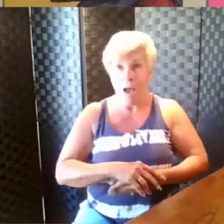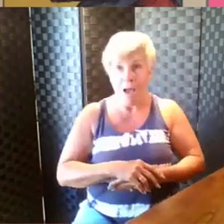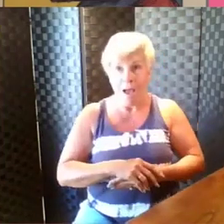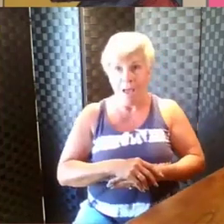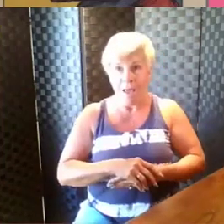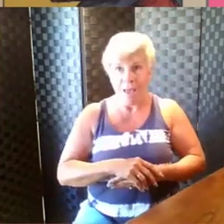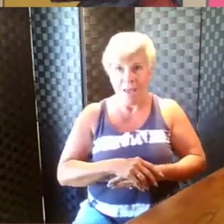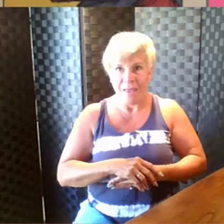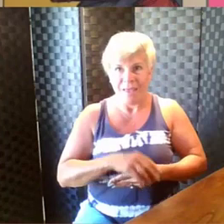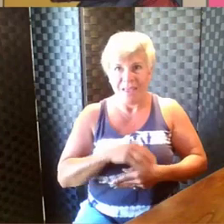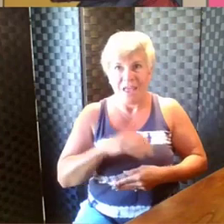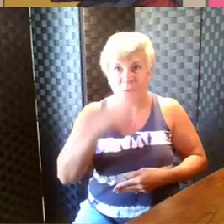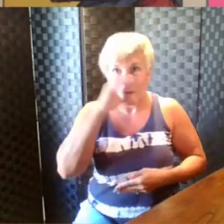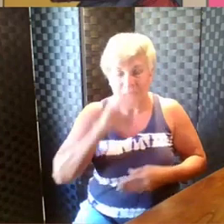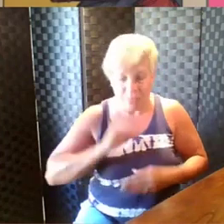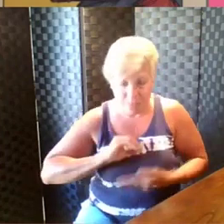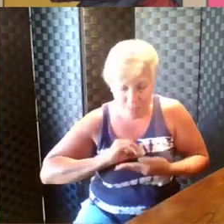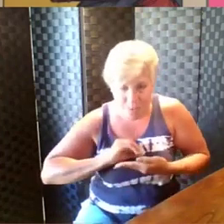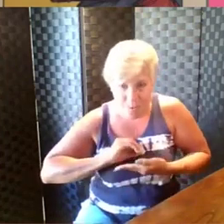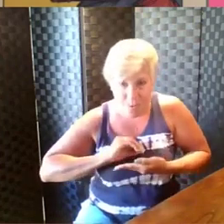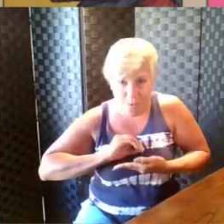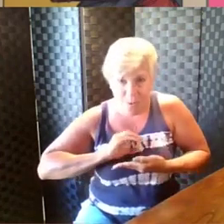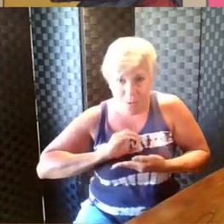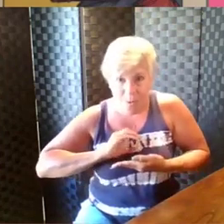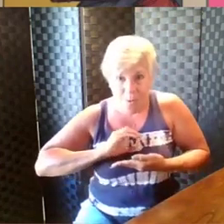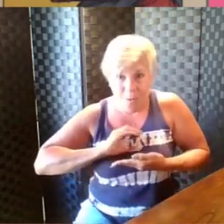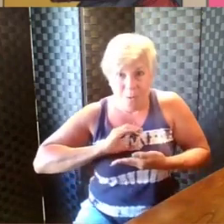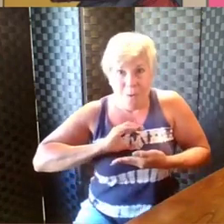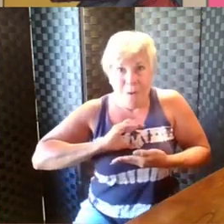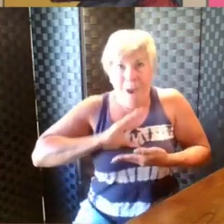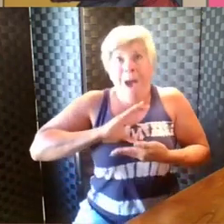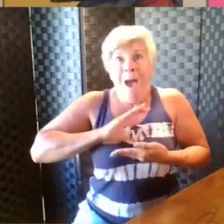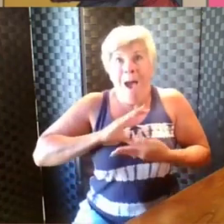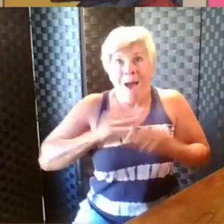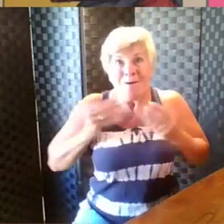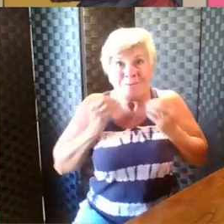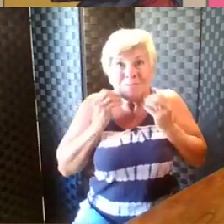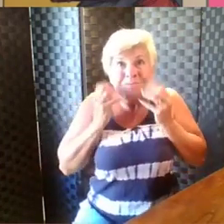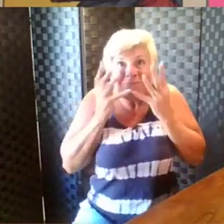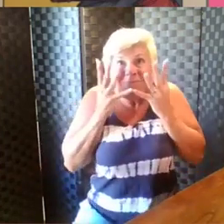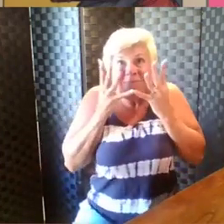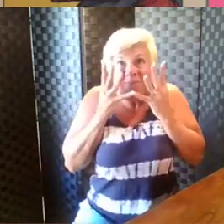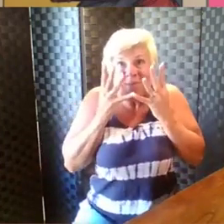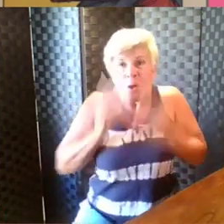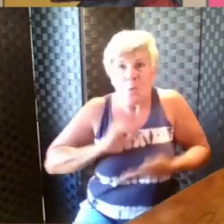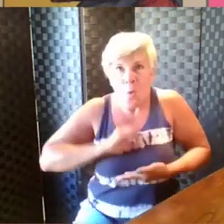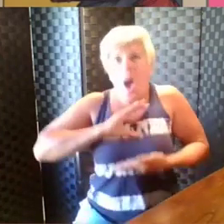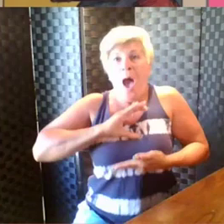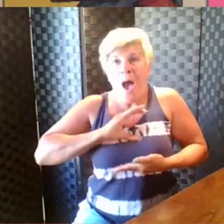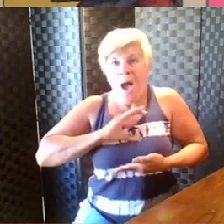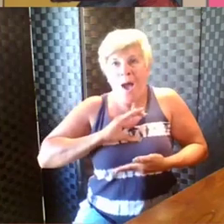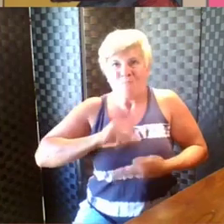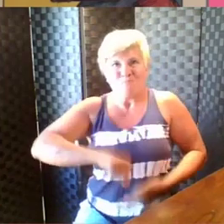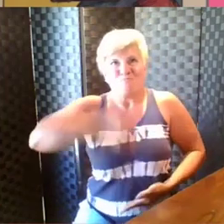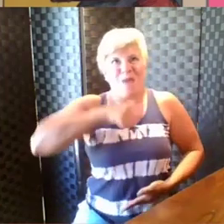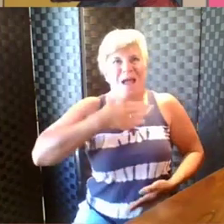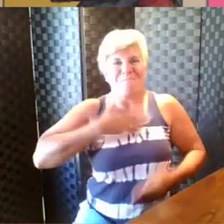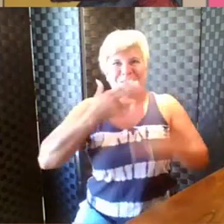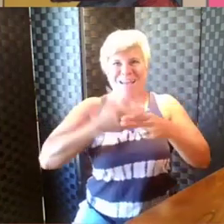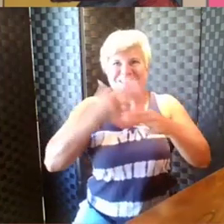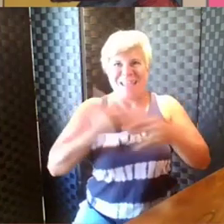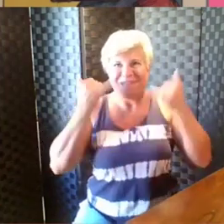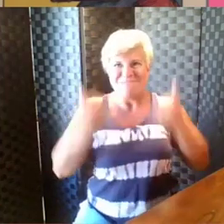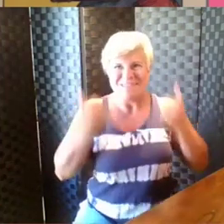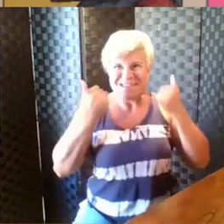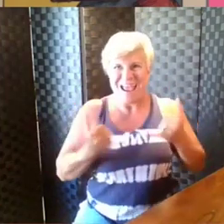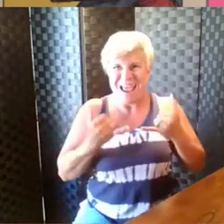ears. She blushed, she beamed, she bloomed. She was so proud of her name at that point. So we'll add that